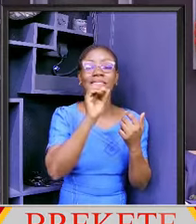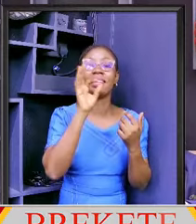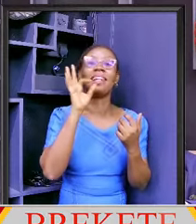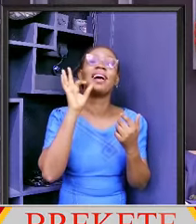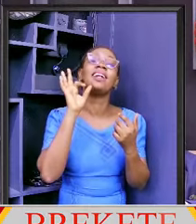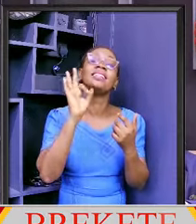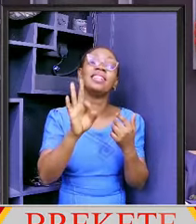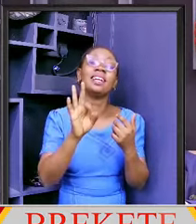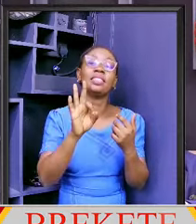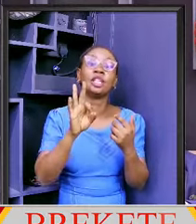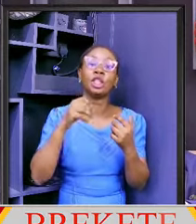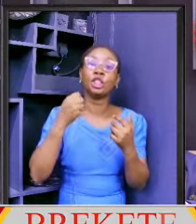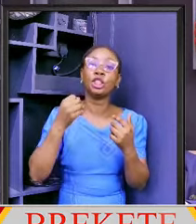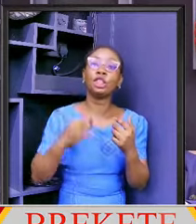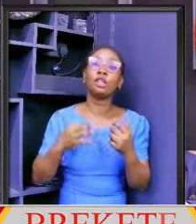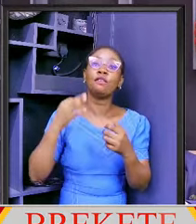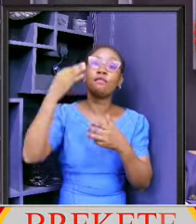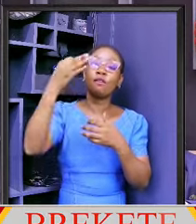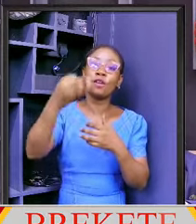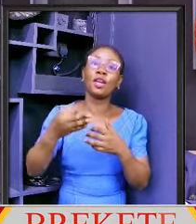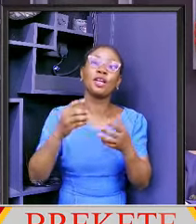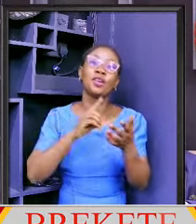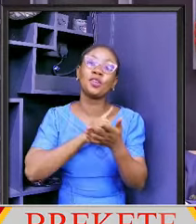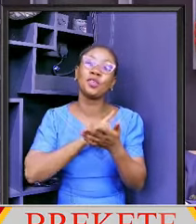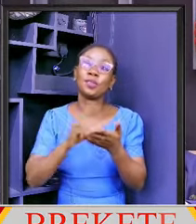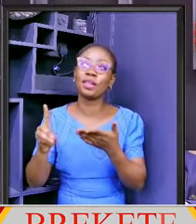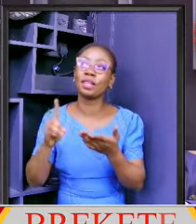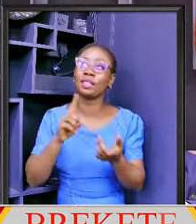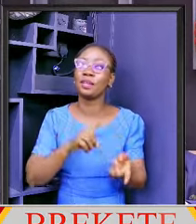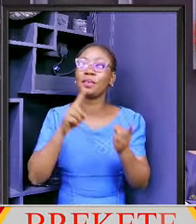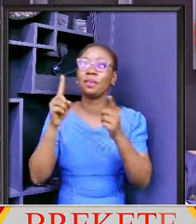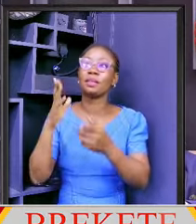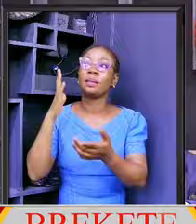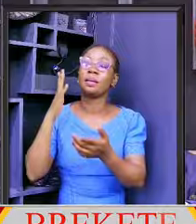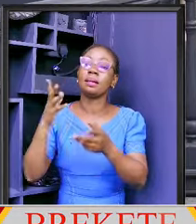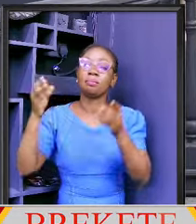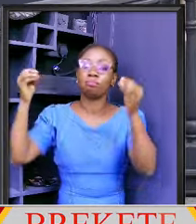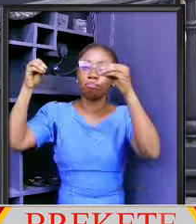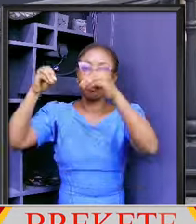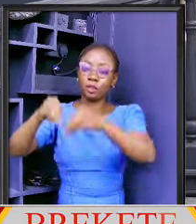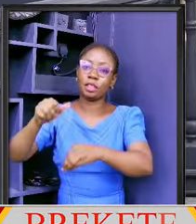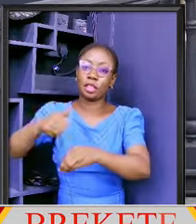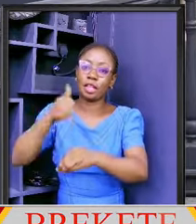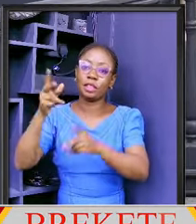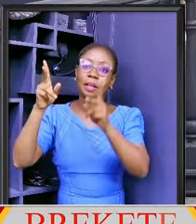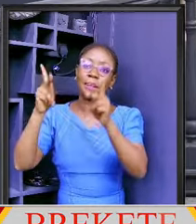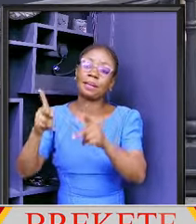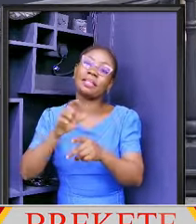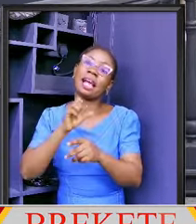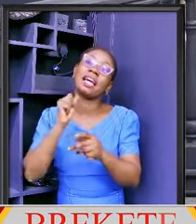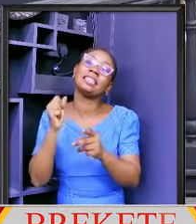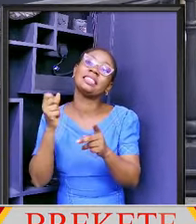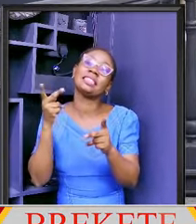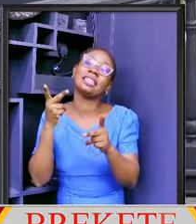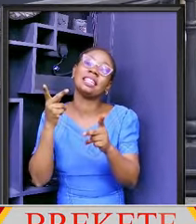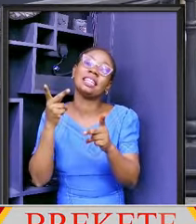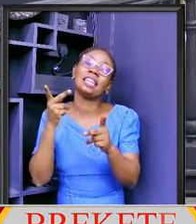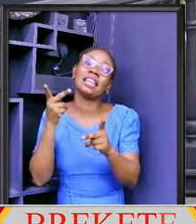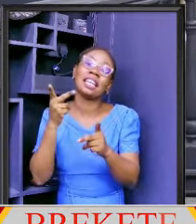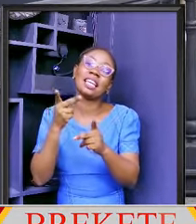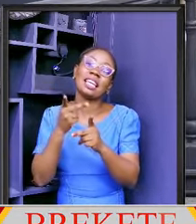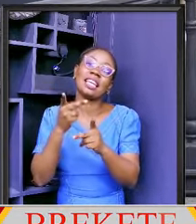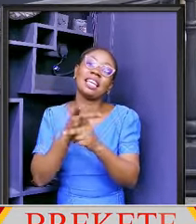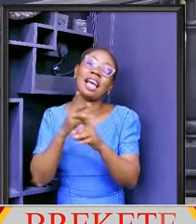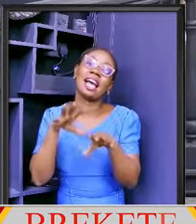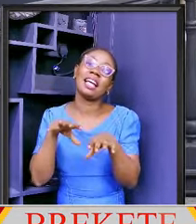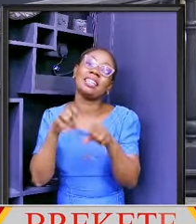2009. So the following week, he went and put another faction as a caretaker. So that was wow. The same